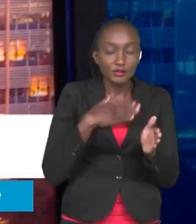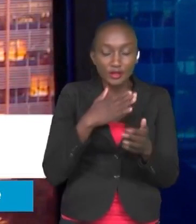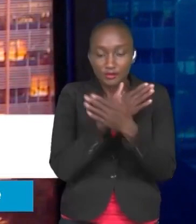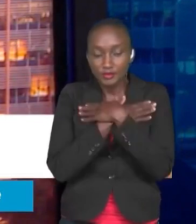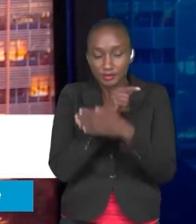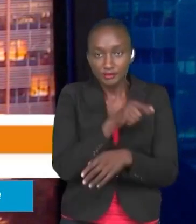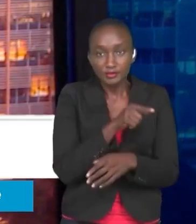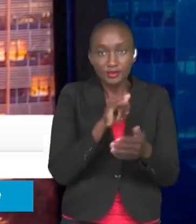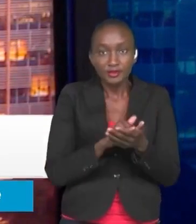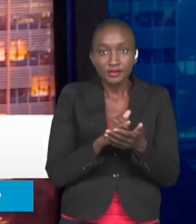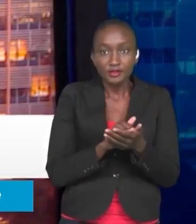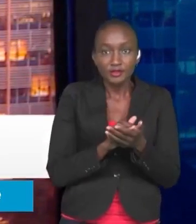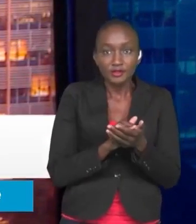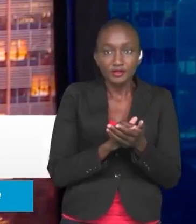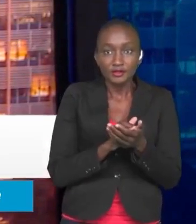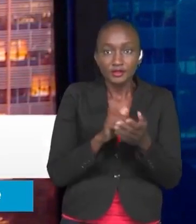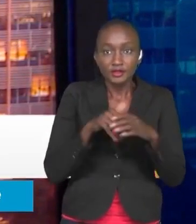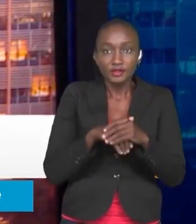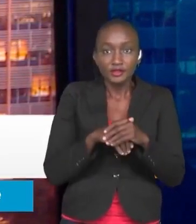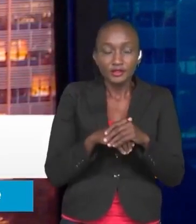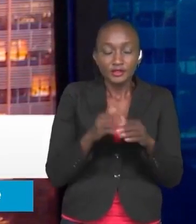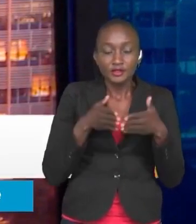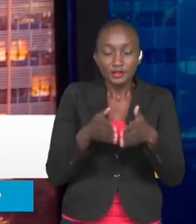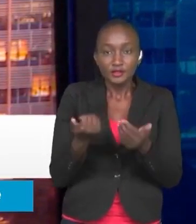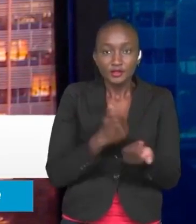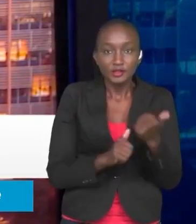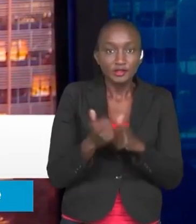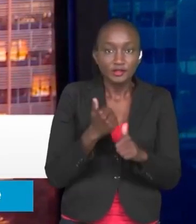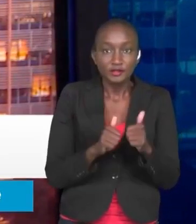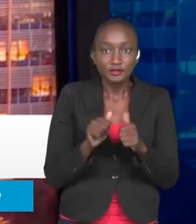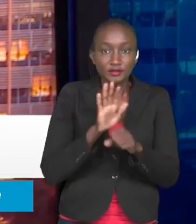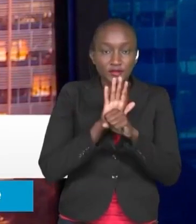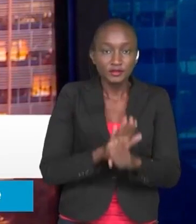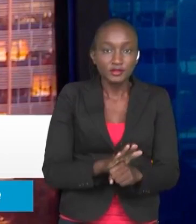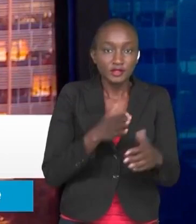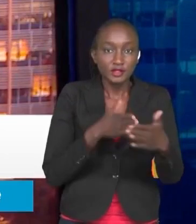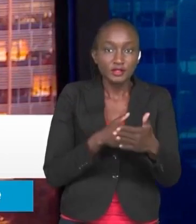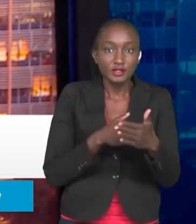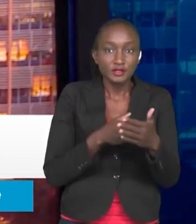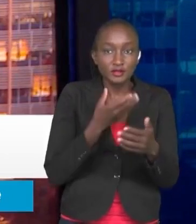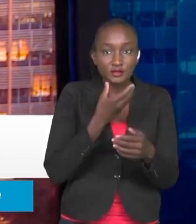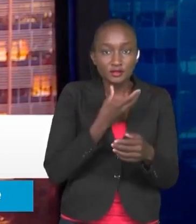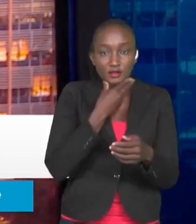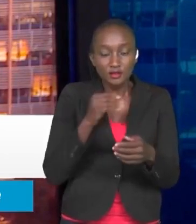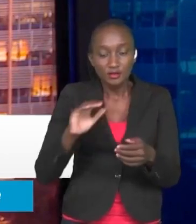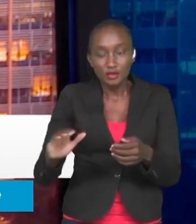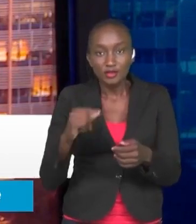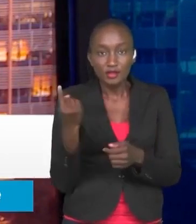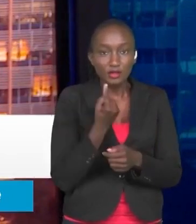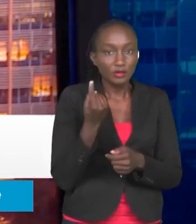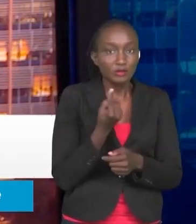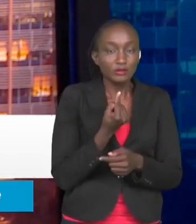that that particular provision of the Sexual Offences Act is discriminatory against boys or the male child. Mm-hmm.